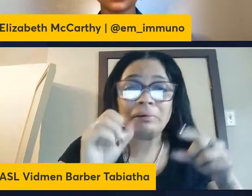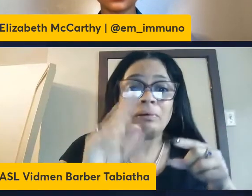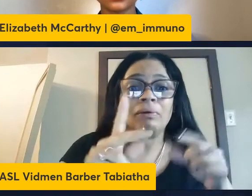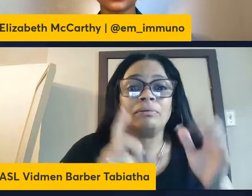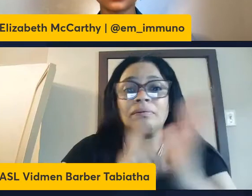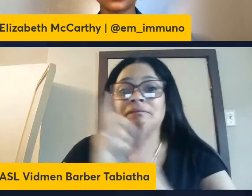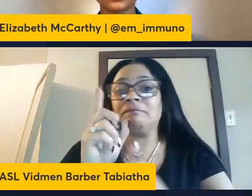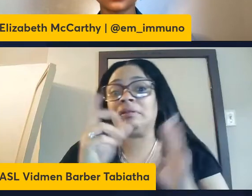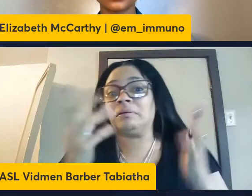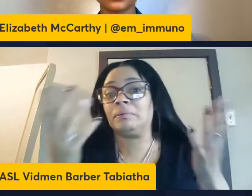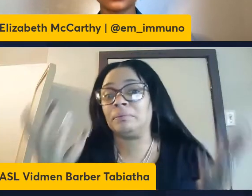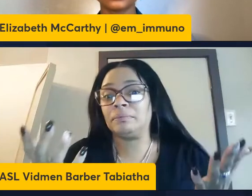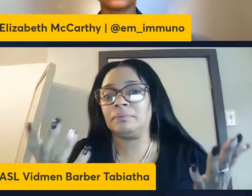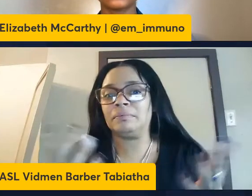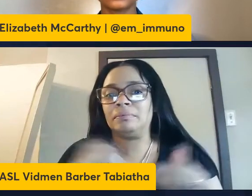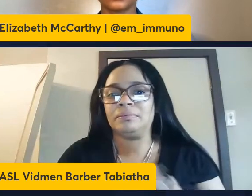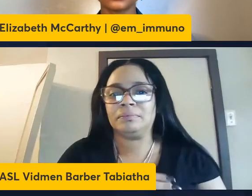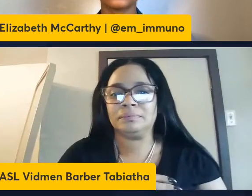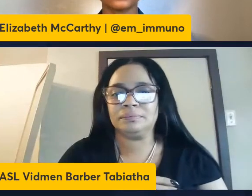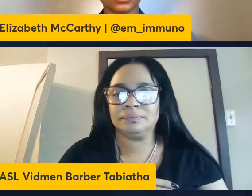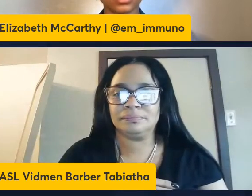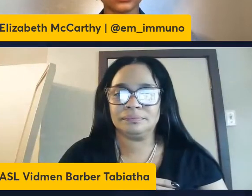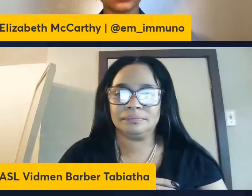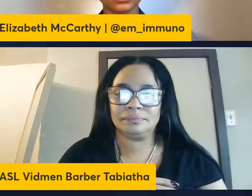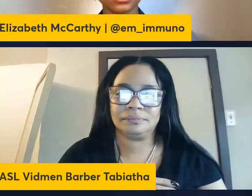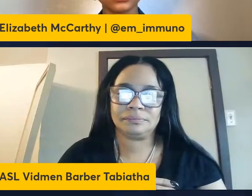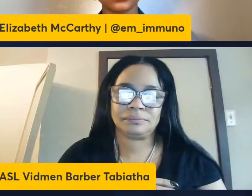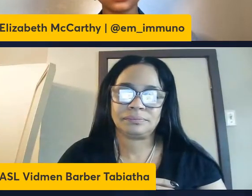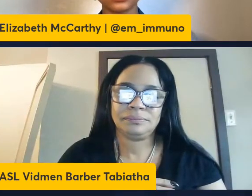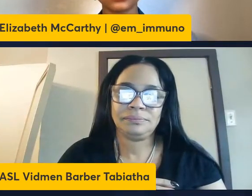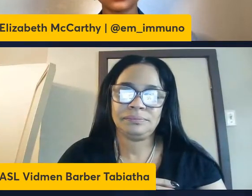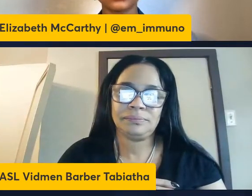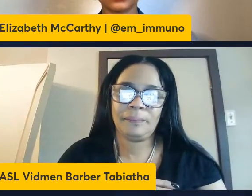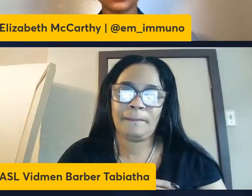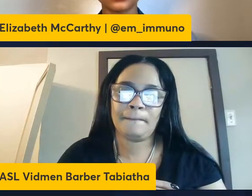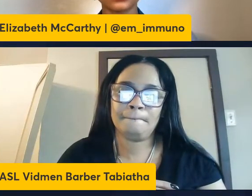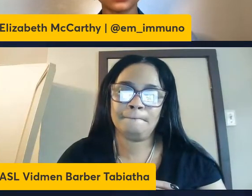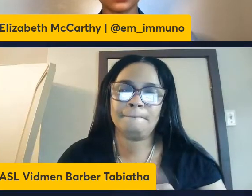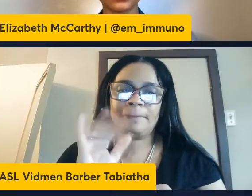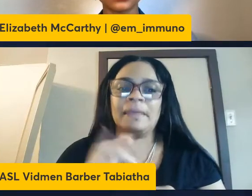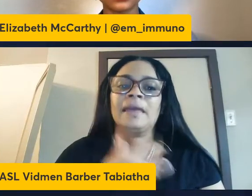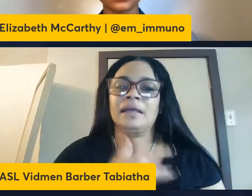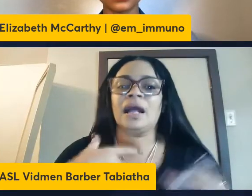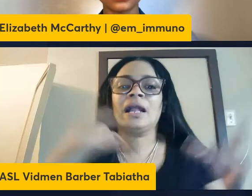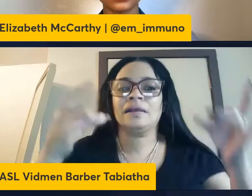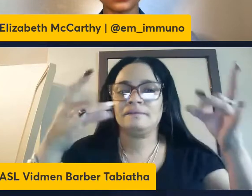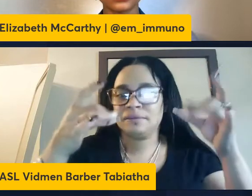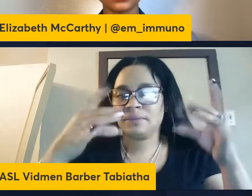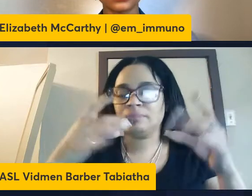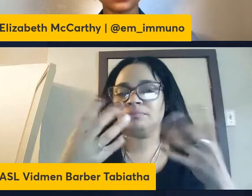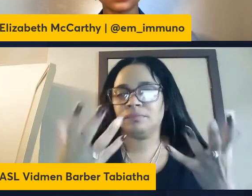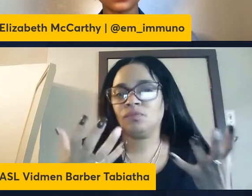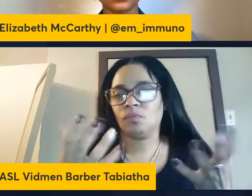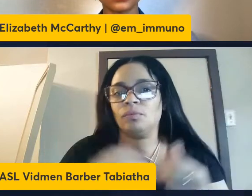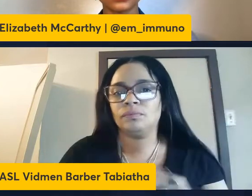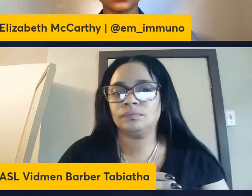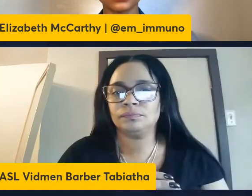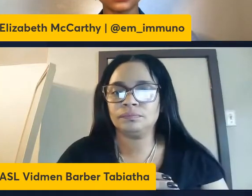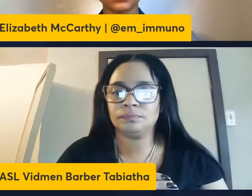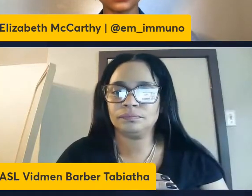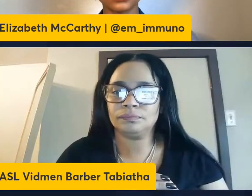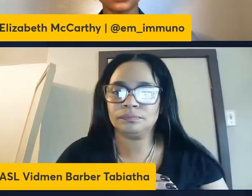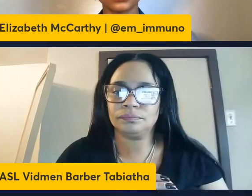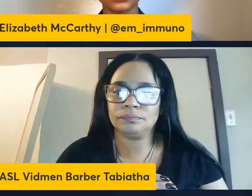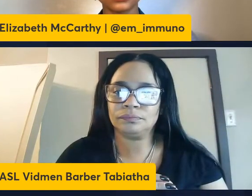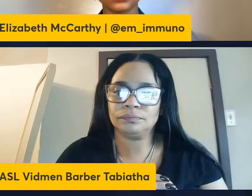that they, bear that in mind? So there does need to be that sort of feedback. But yeah, from my point of view, the bioinformatics side is